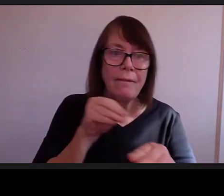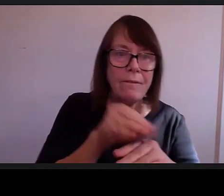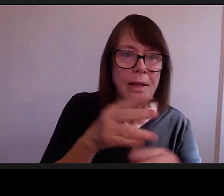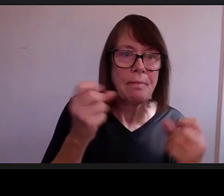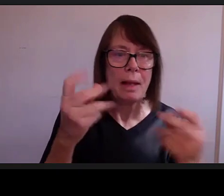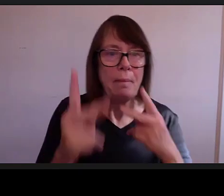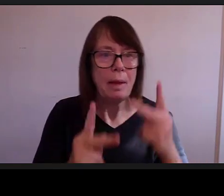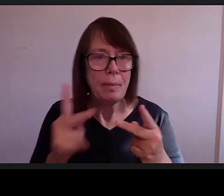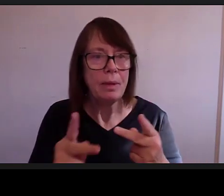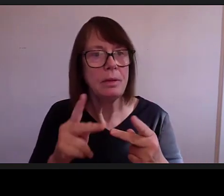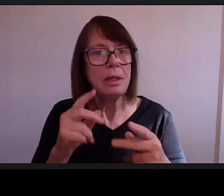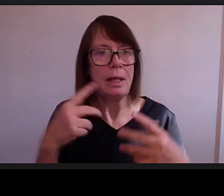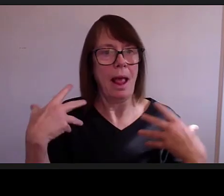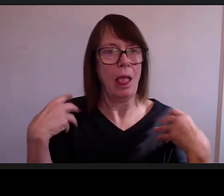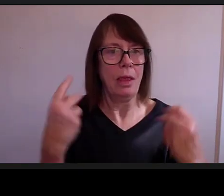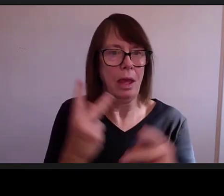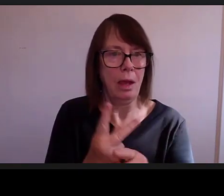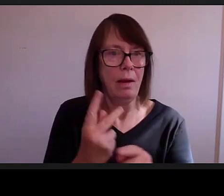Maybe the next slide.